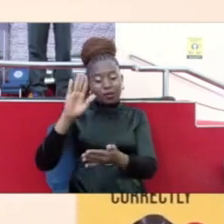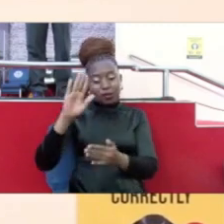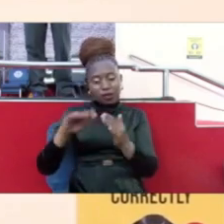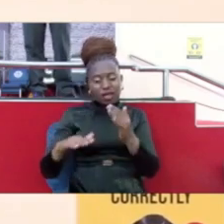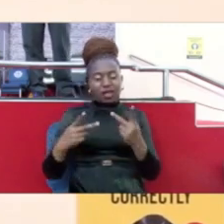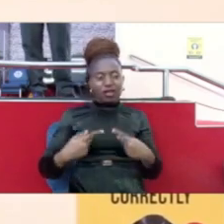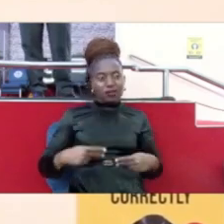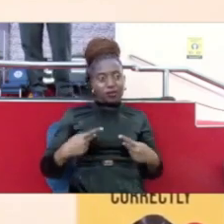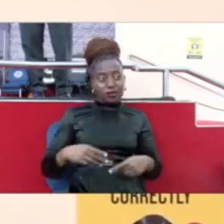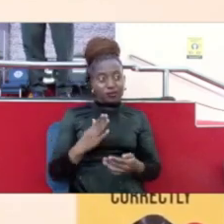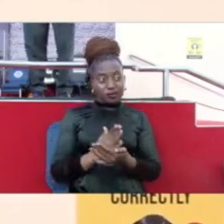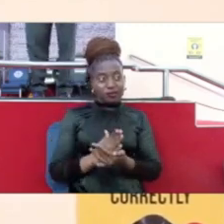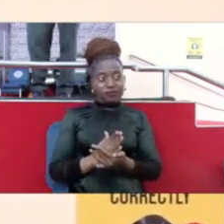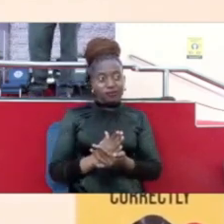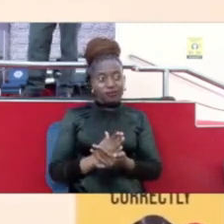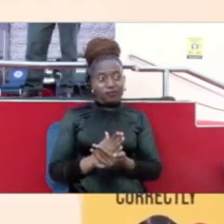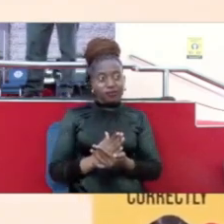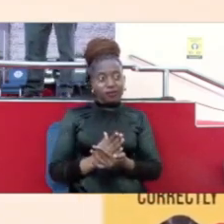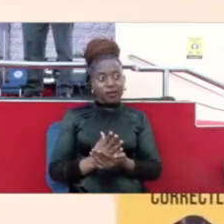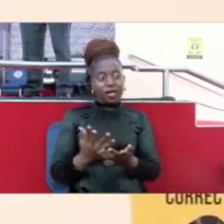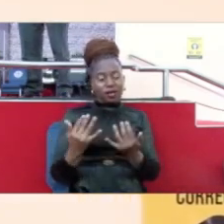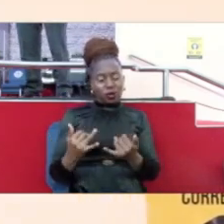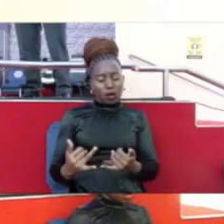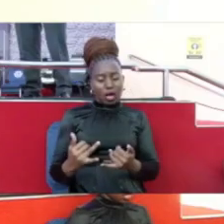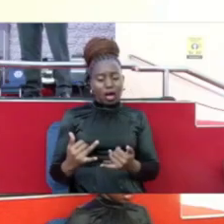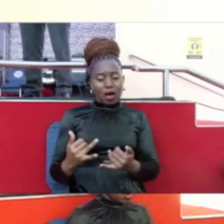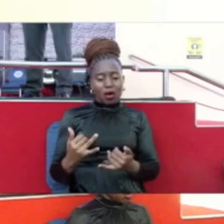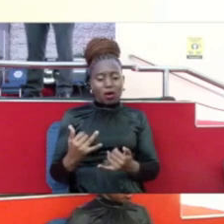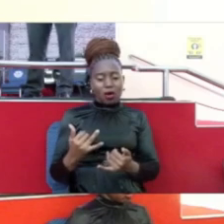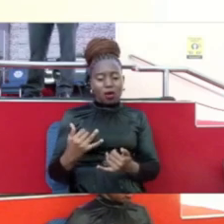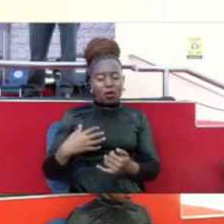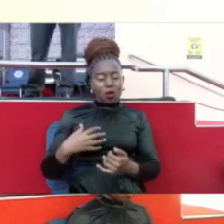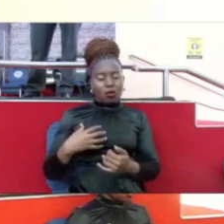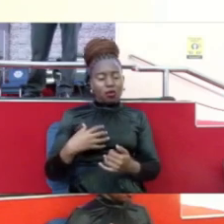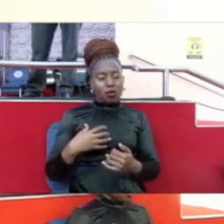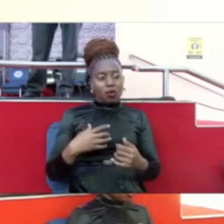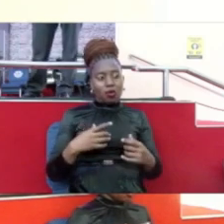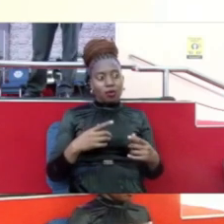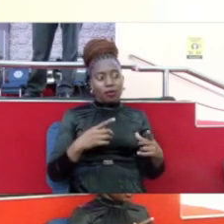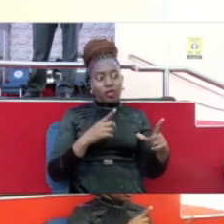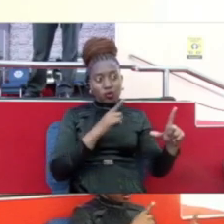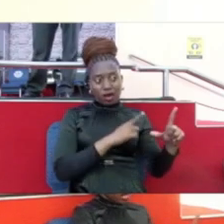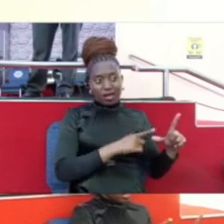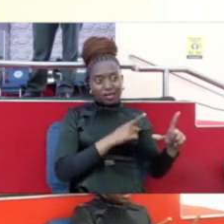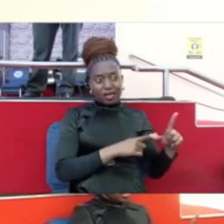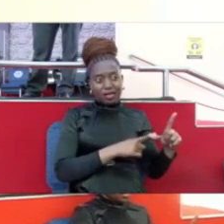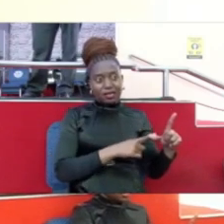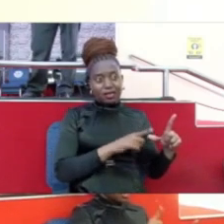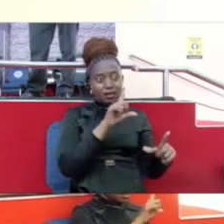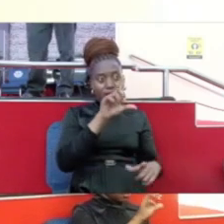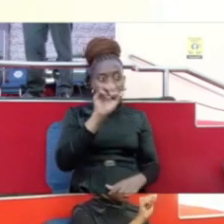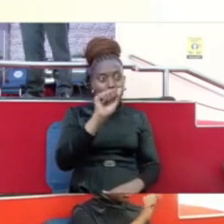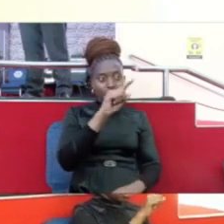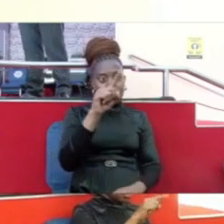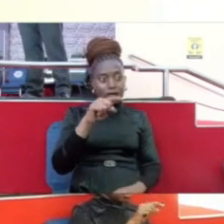wao. Now this man suffered. Huyu mtu naye akateseka. Would you say he suffered? Je, waweza ukasema